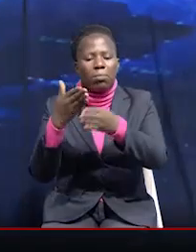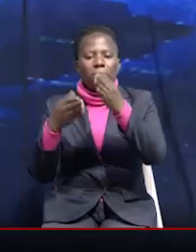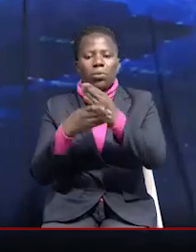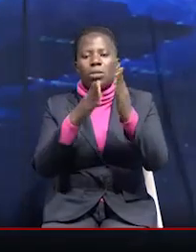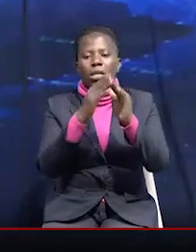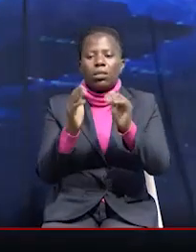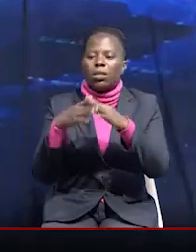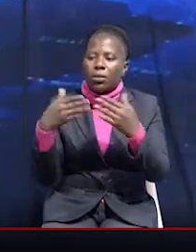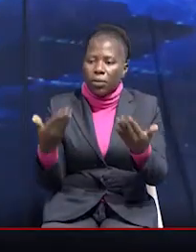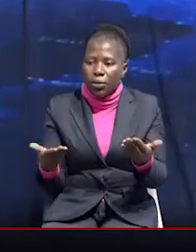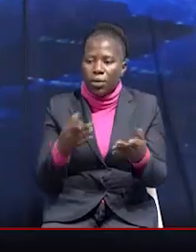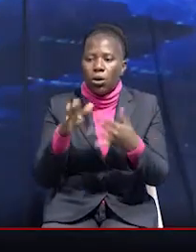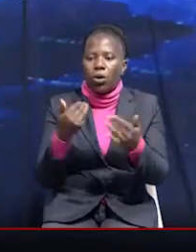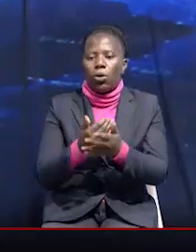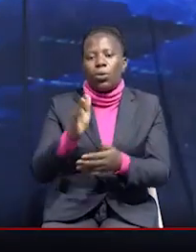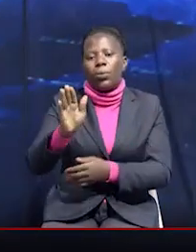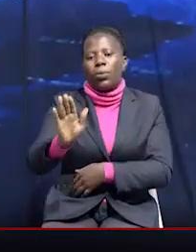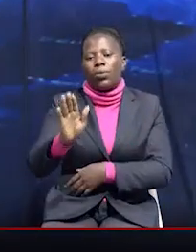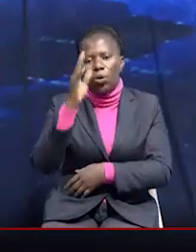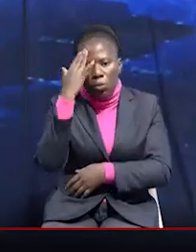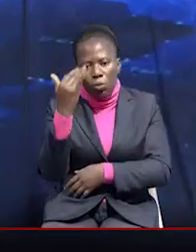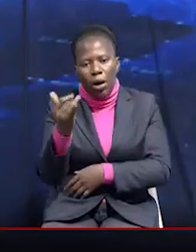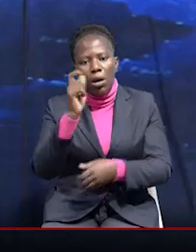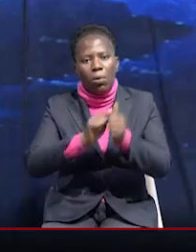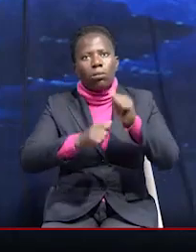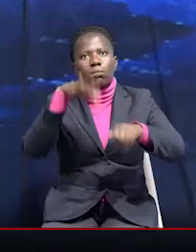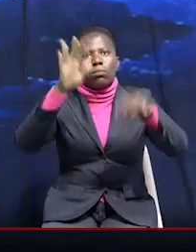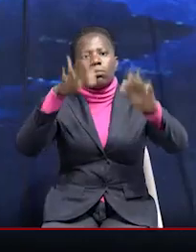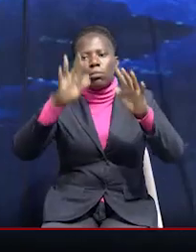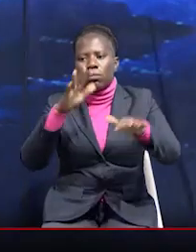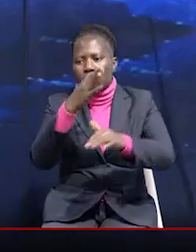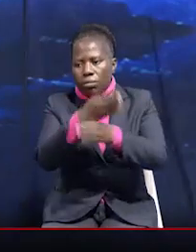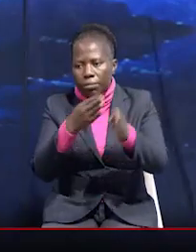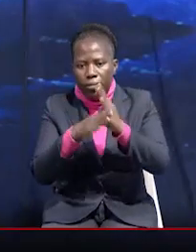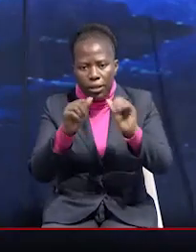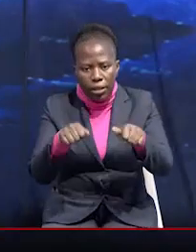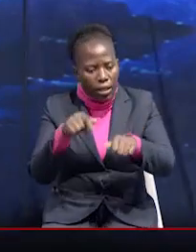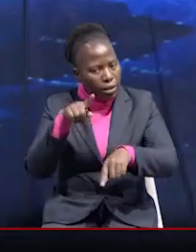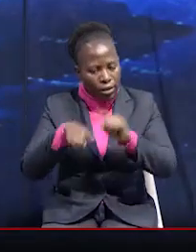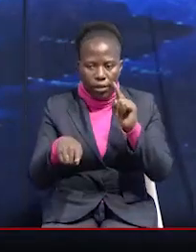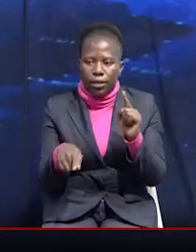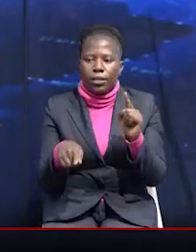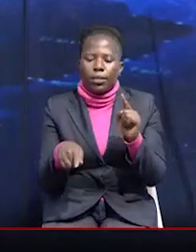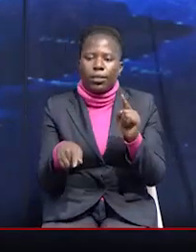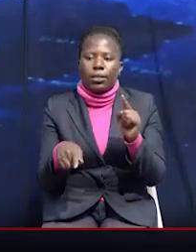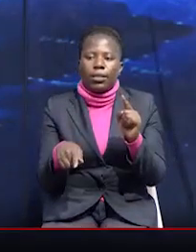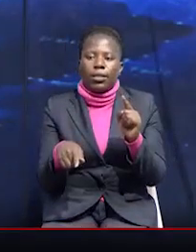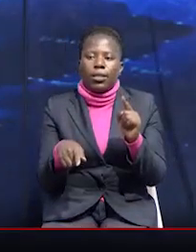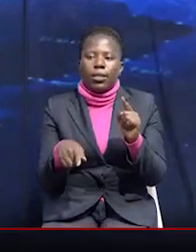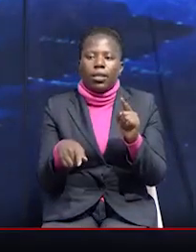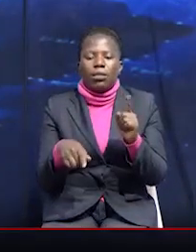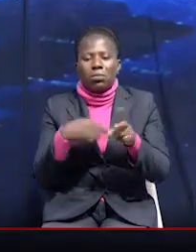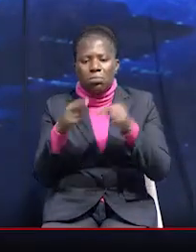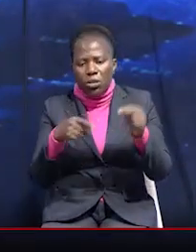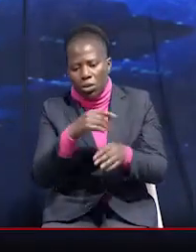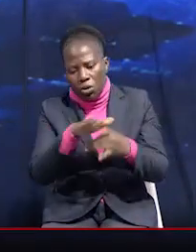it is, they tend to slow down because they cannot build during the rain season. And that also hampers the whole fact